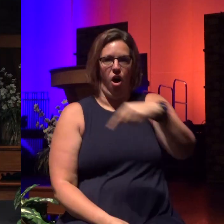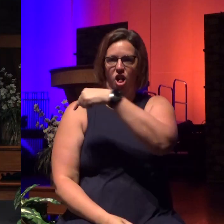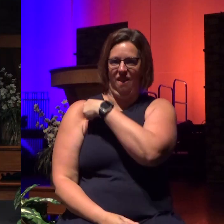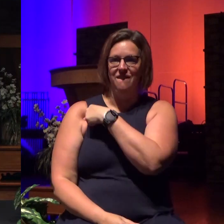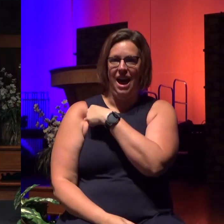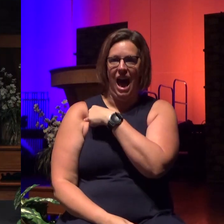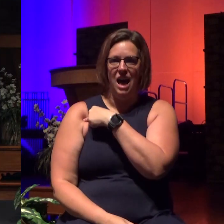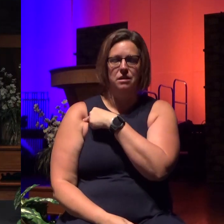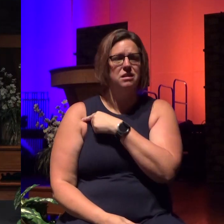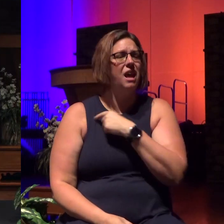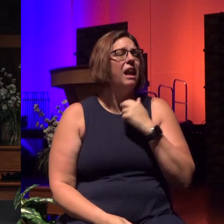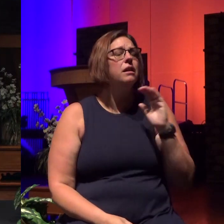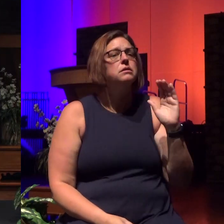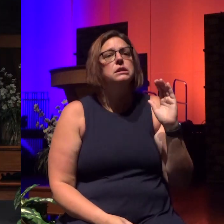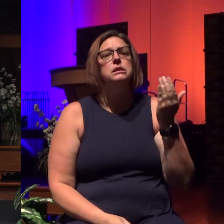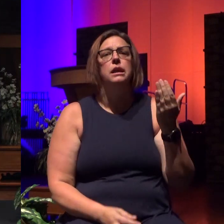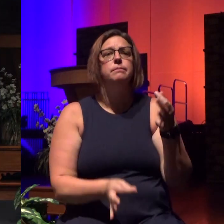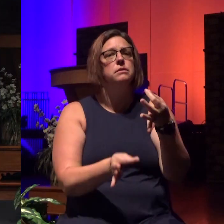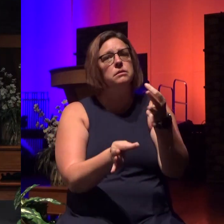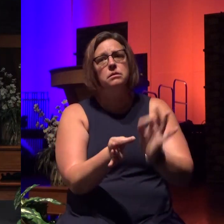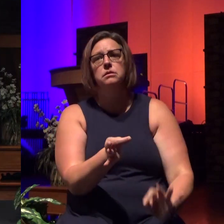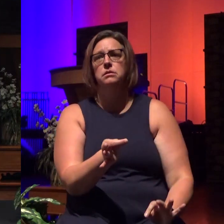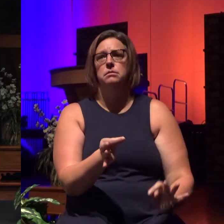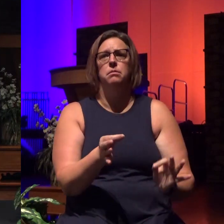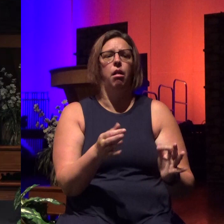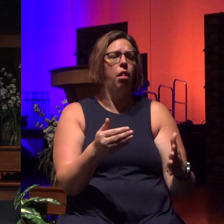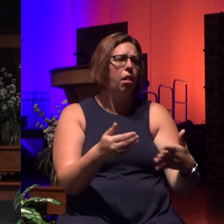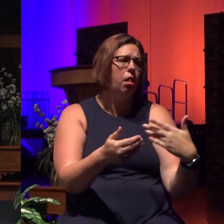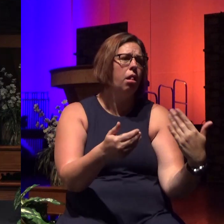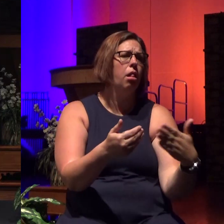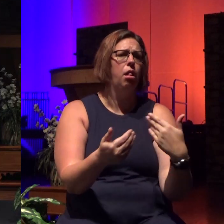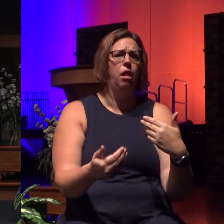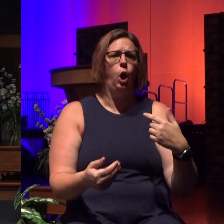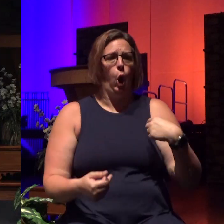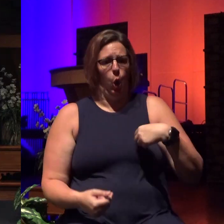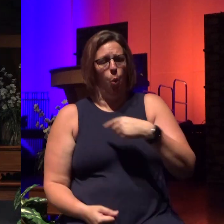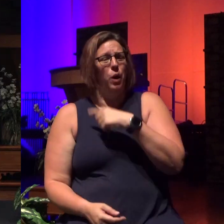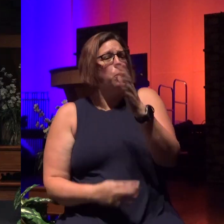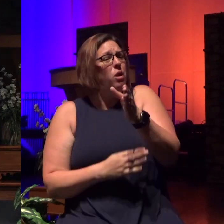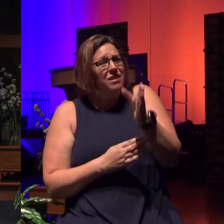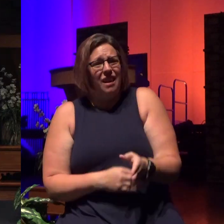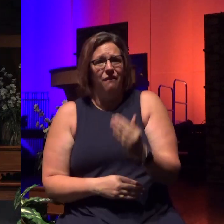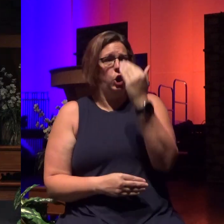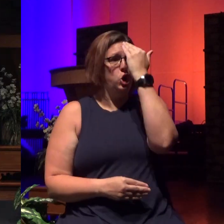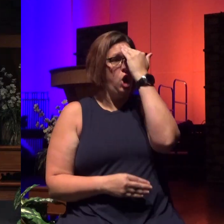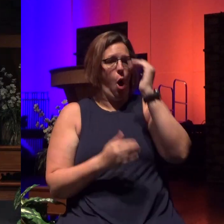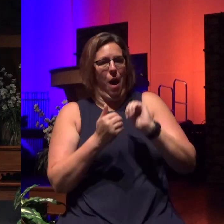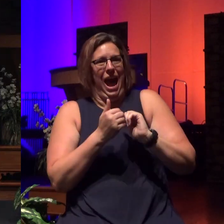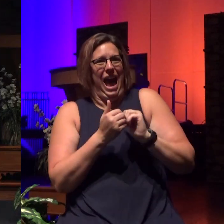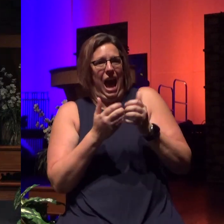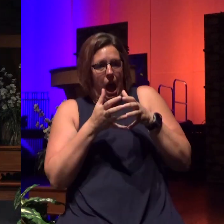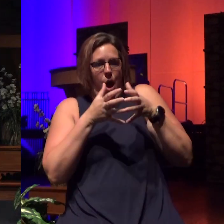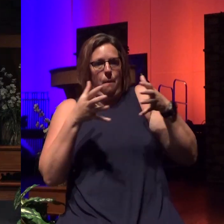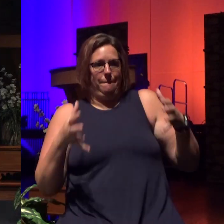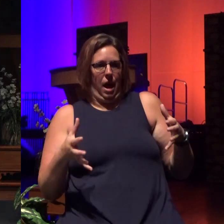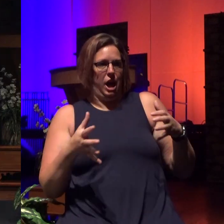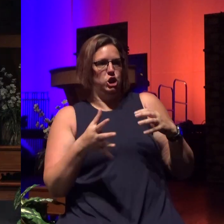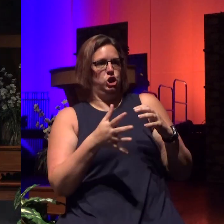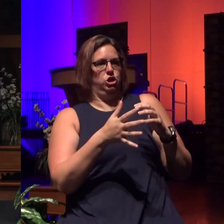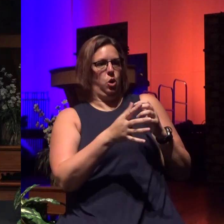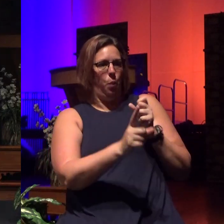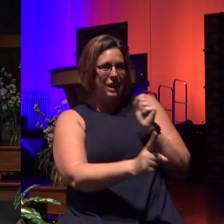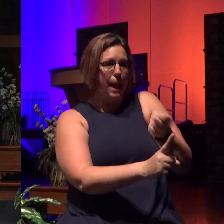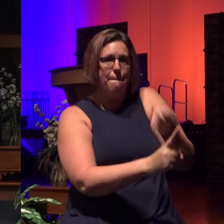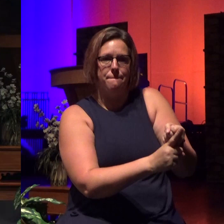may seem like a simple project where you and I will never know the kid whose life we touched with that. But